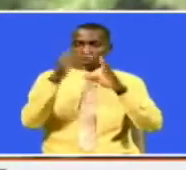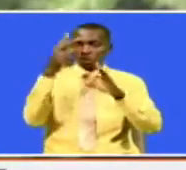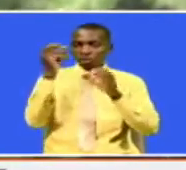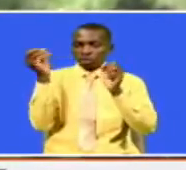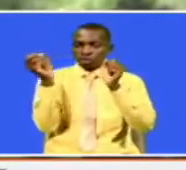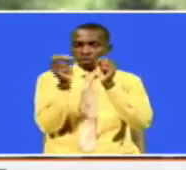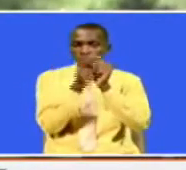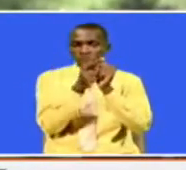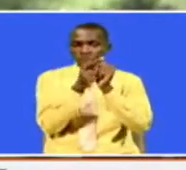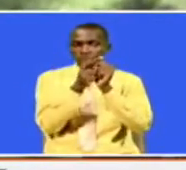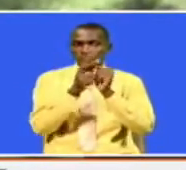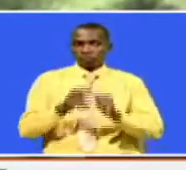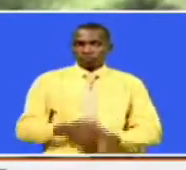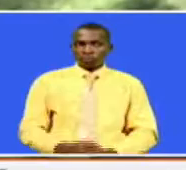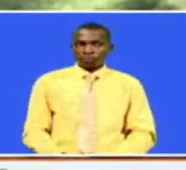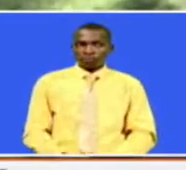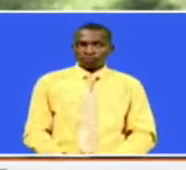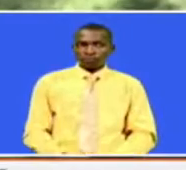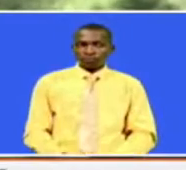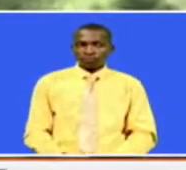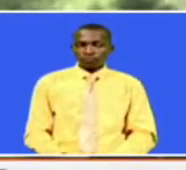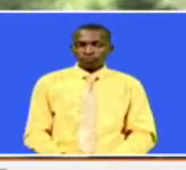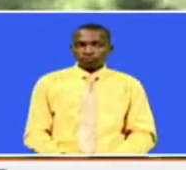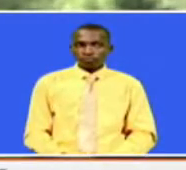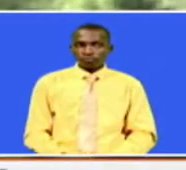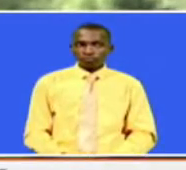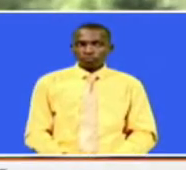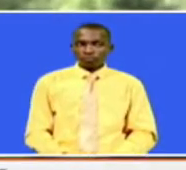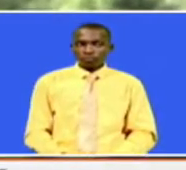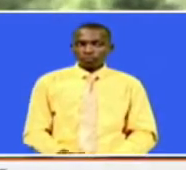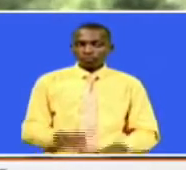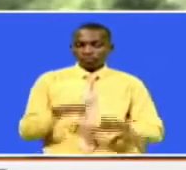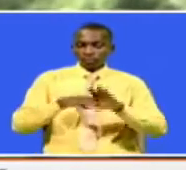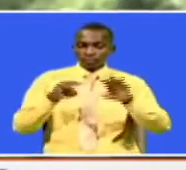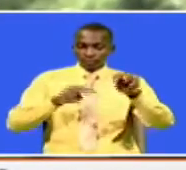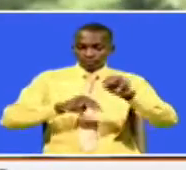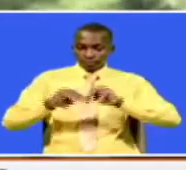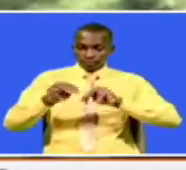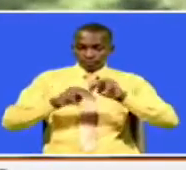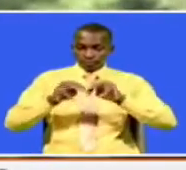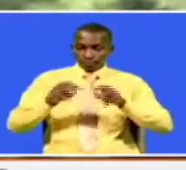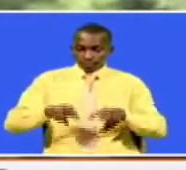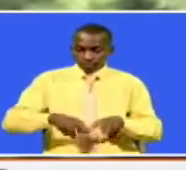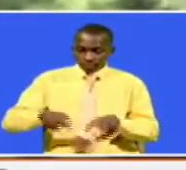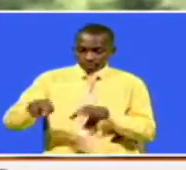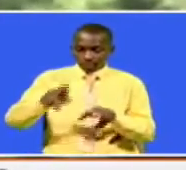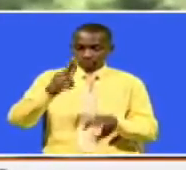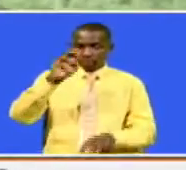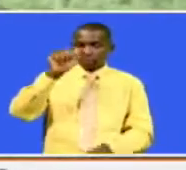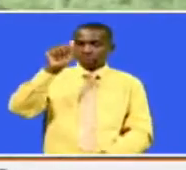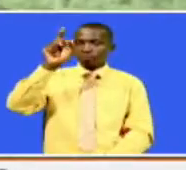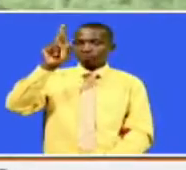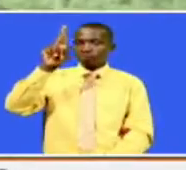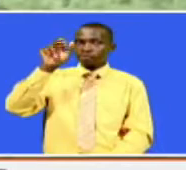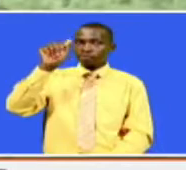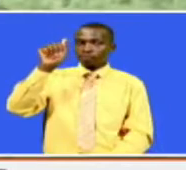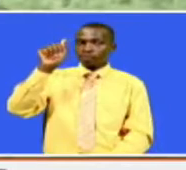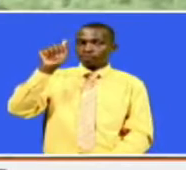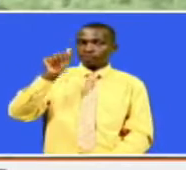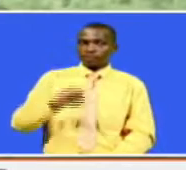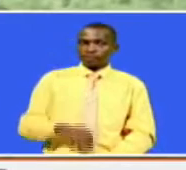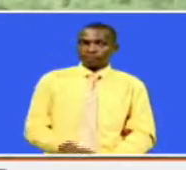2012. Public centers in managing the river Mara ecosystems and its resources. Kwa